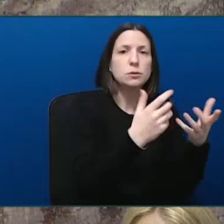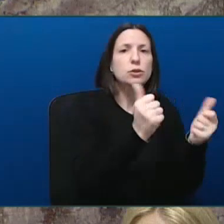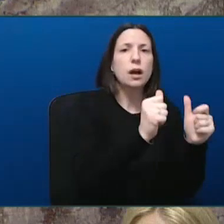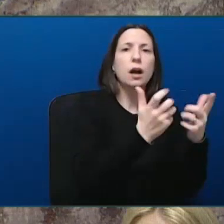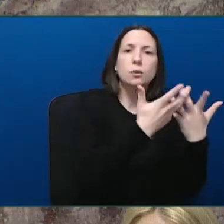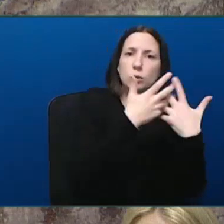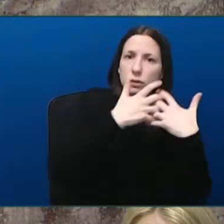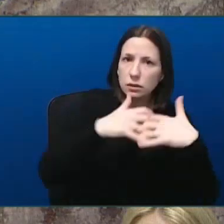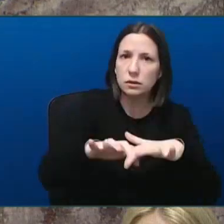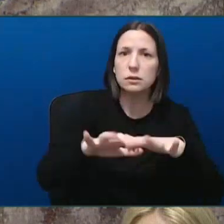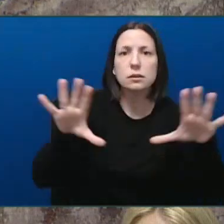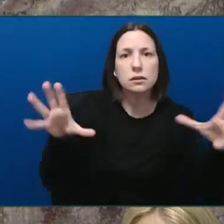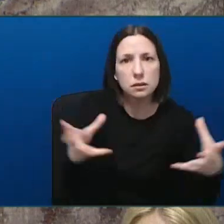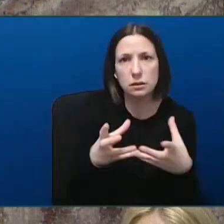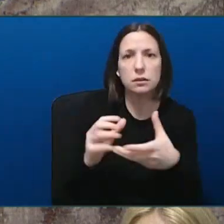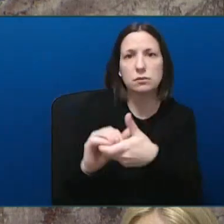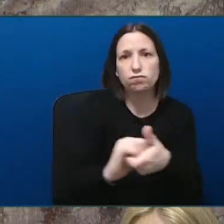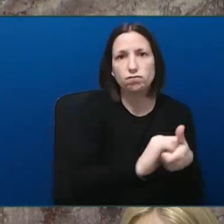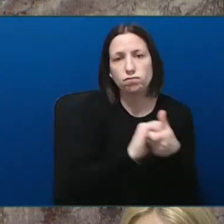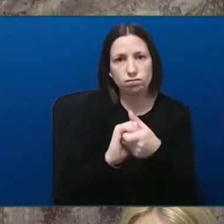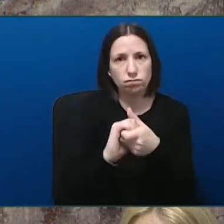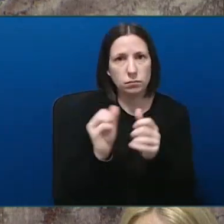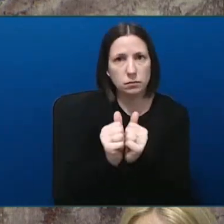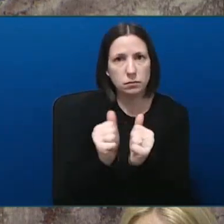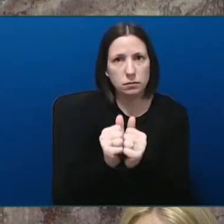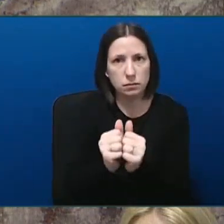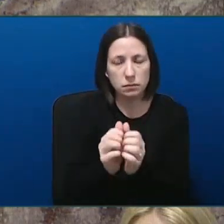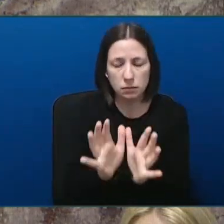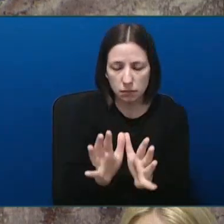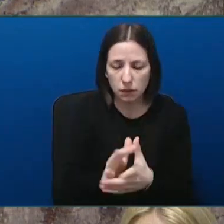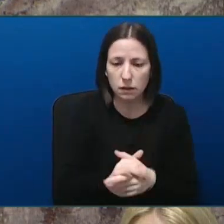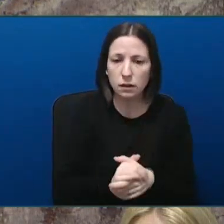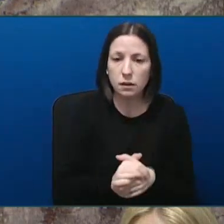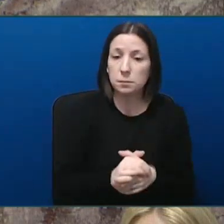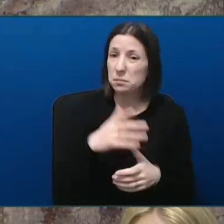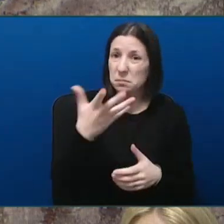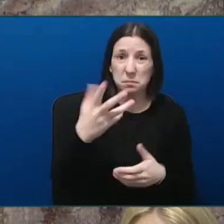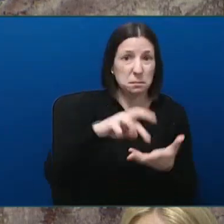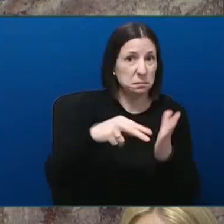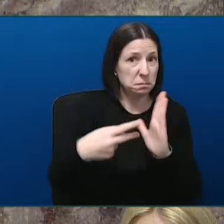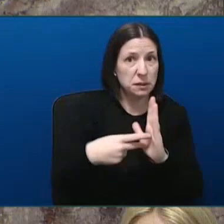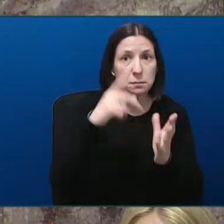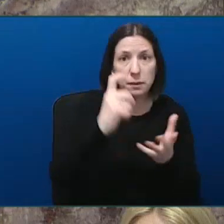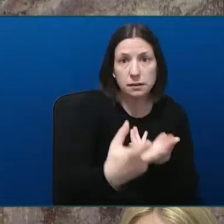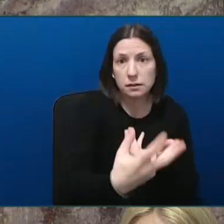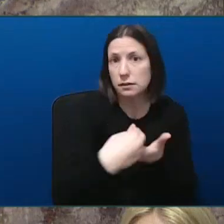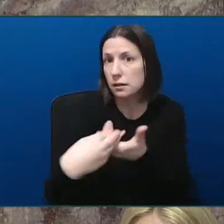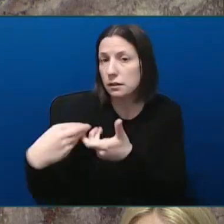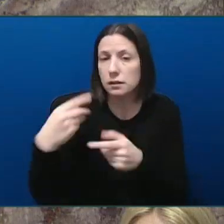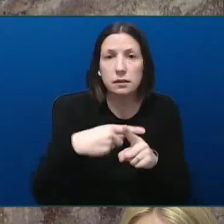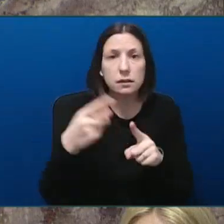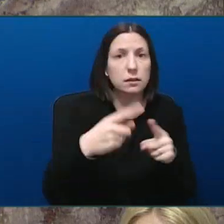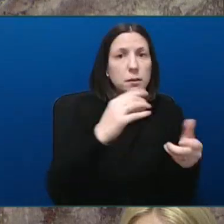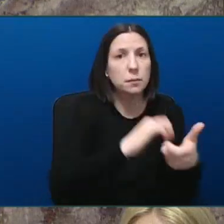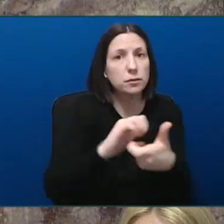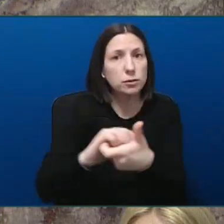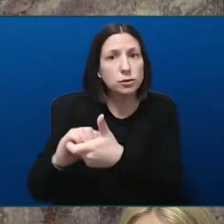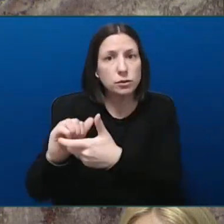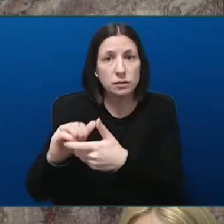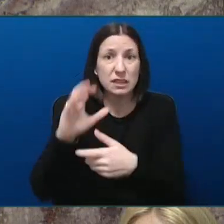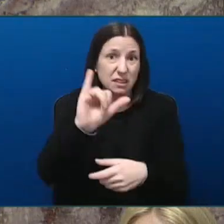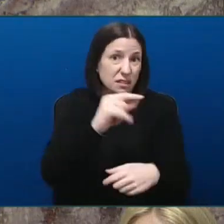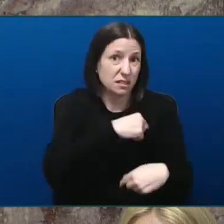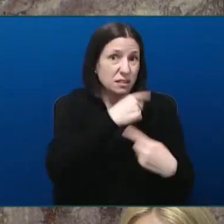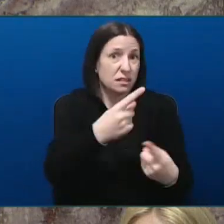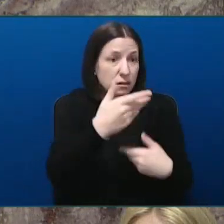situation that requires working with all of our partners, which is the work that we have been doing. And